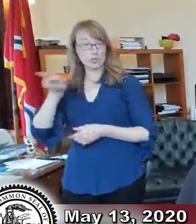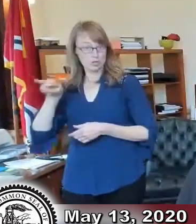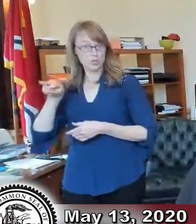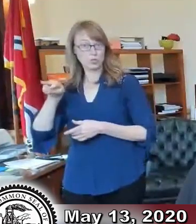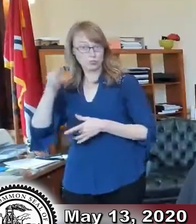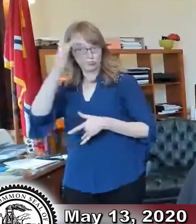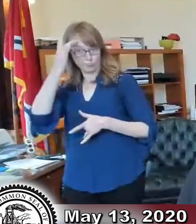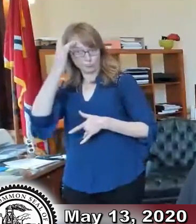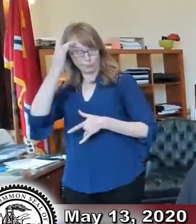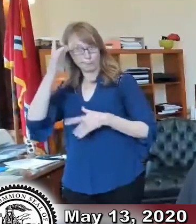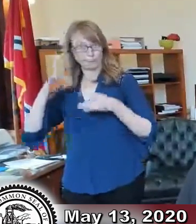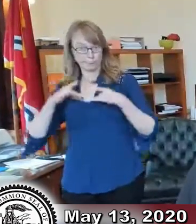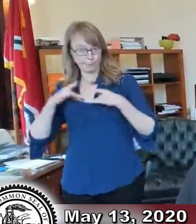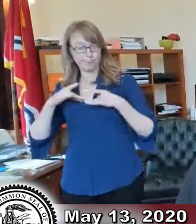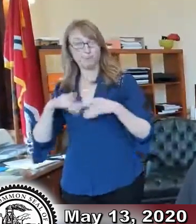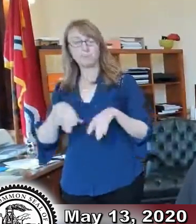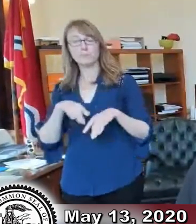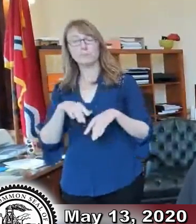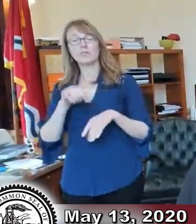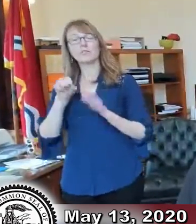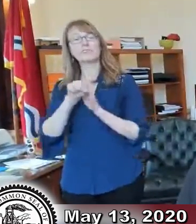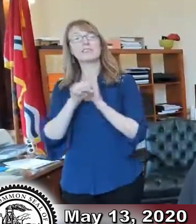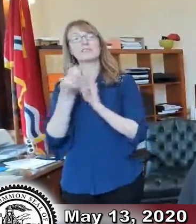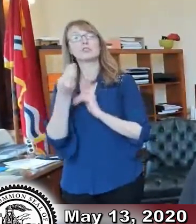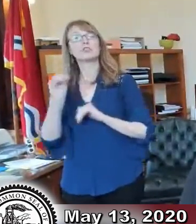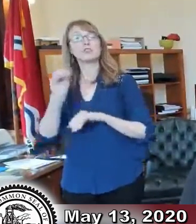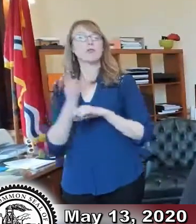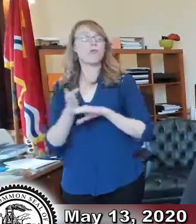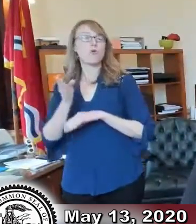4,022. State of Missouri has a little over